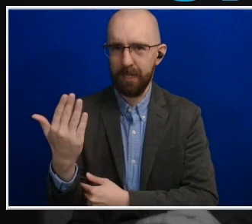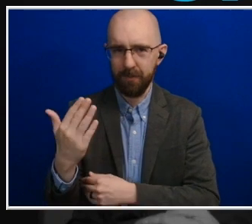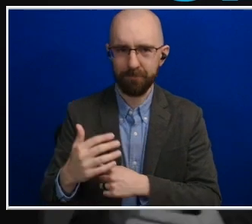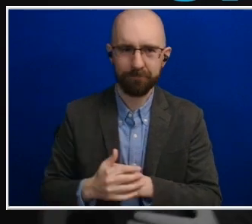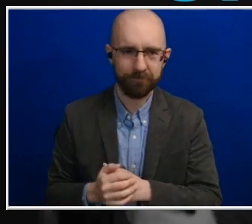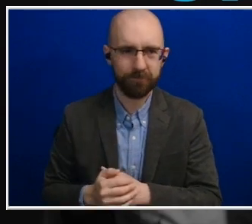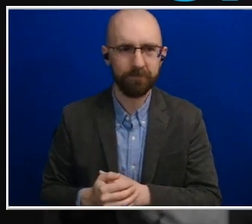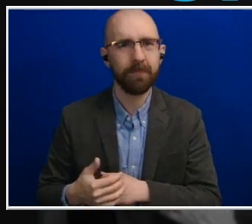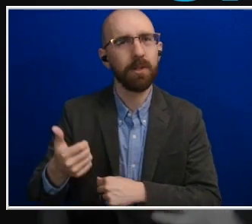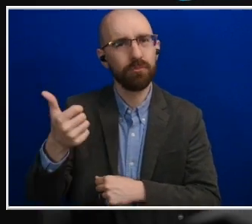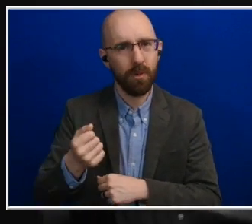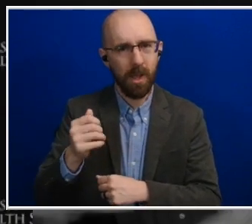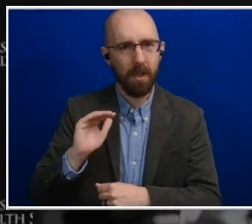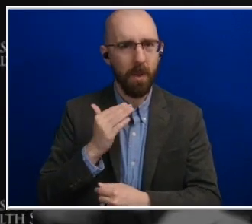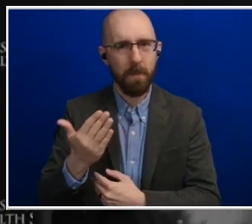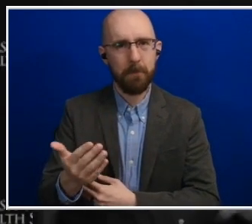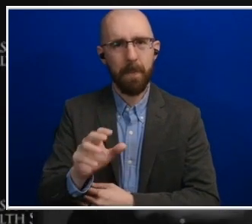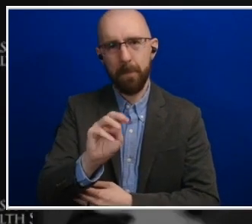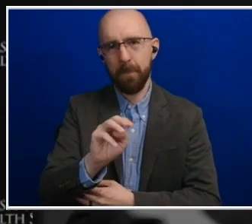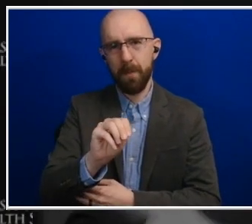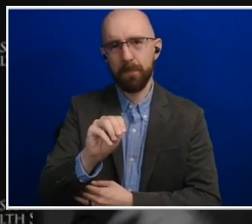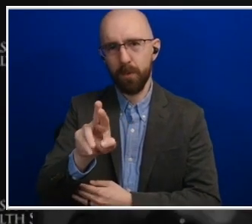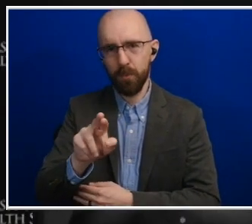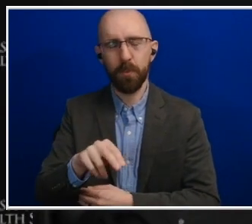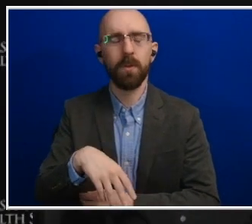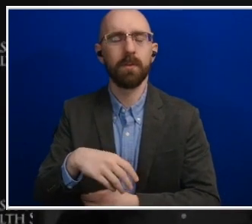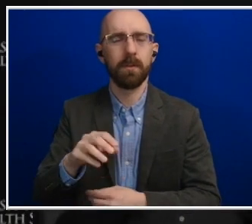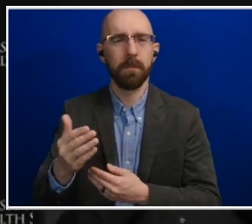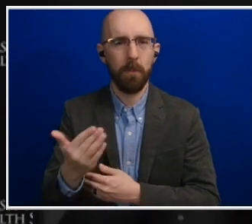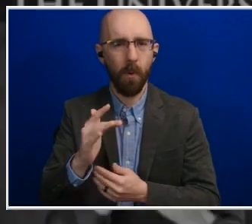Subscribe to our Morning Medical Update and Open Mics with